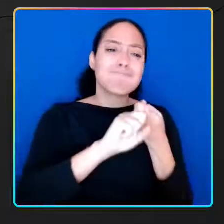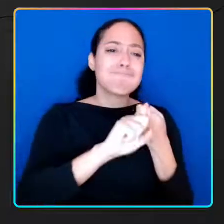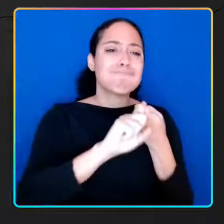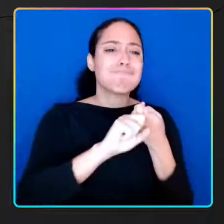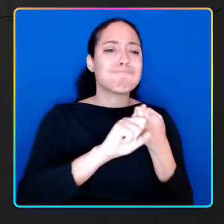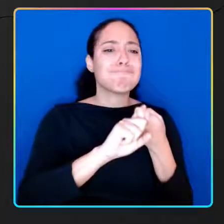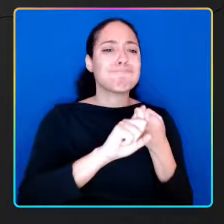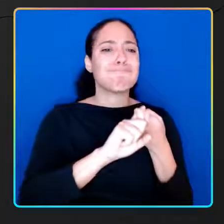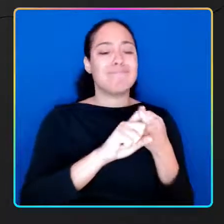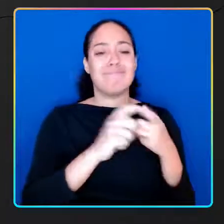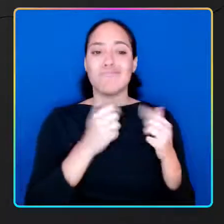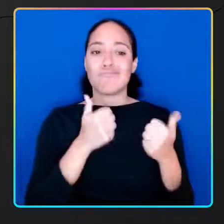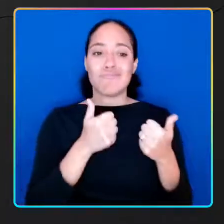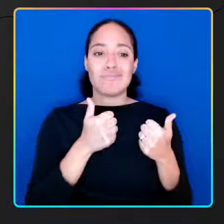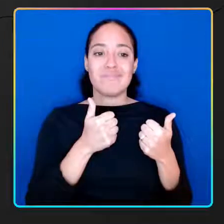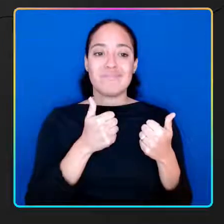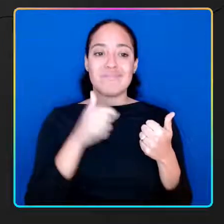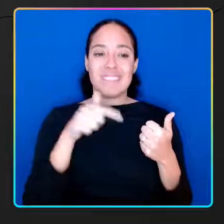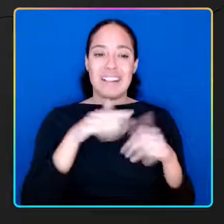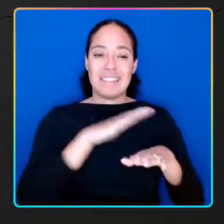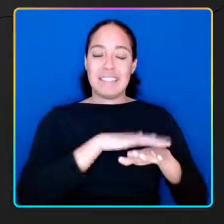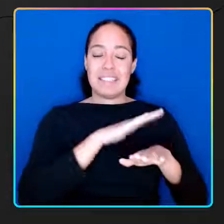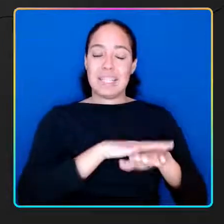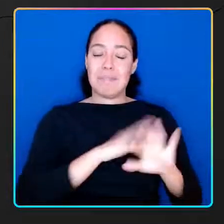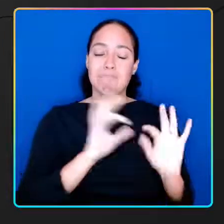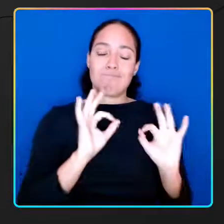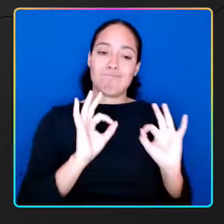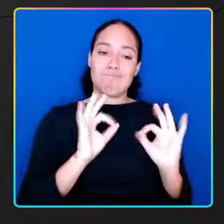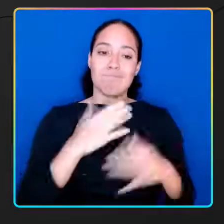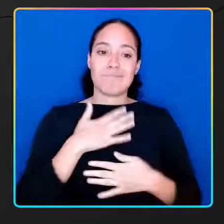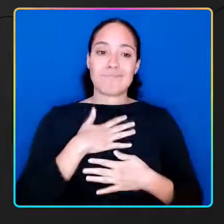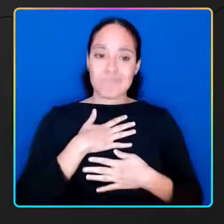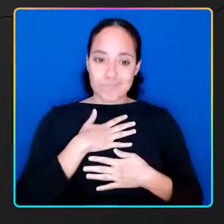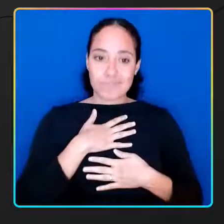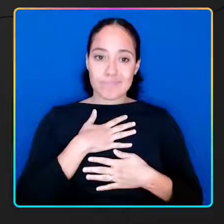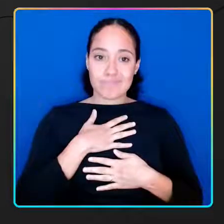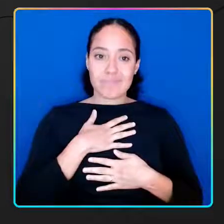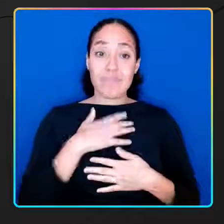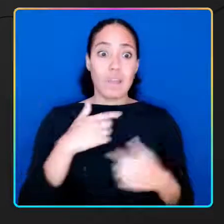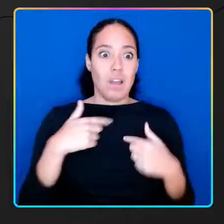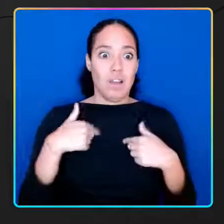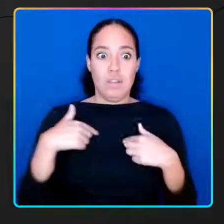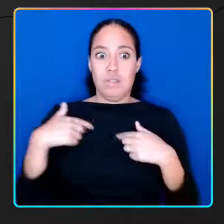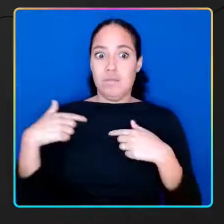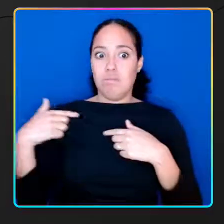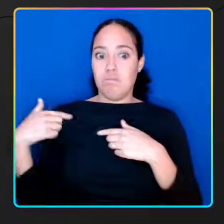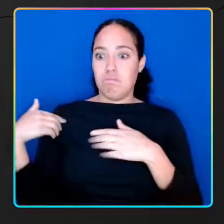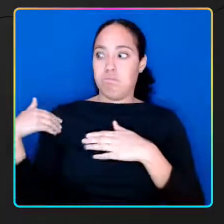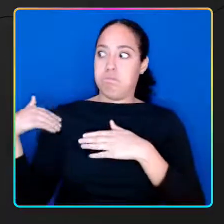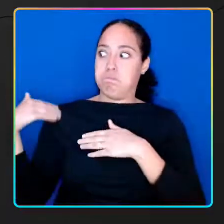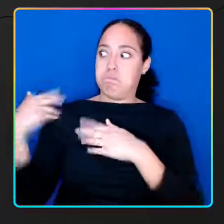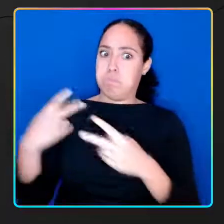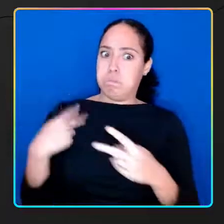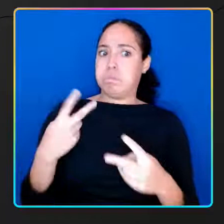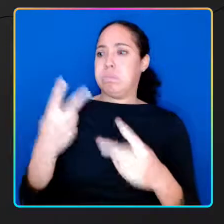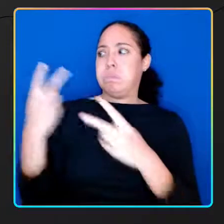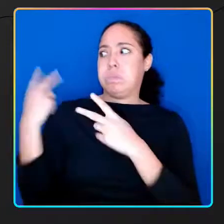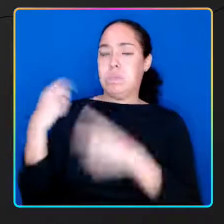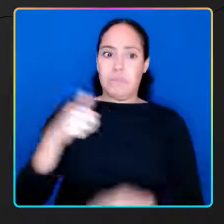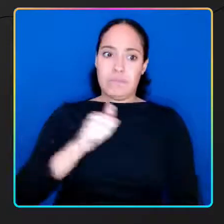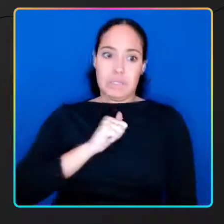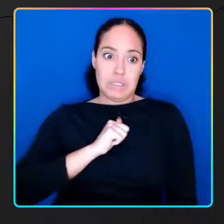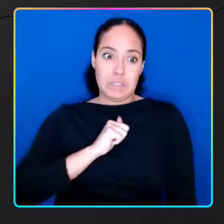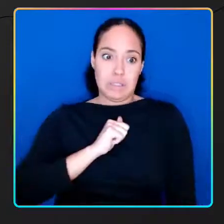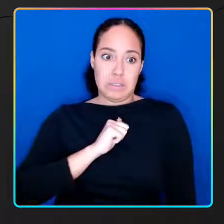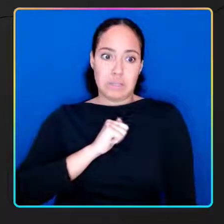yeah, and that was great. So that's really when I then learned it, and I had already been learning it online, as most people. Like I did